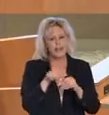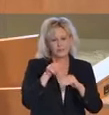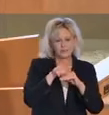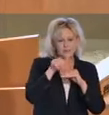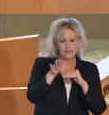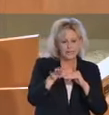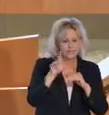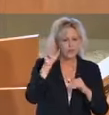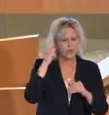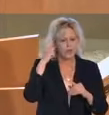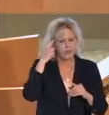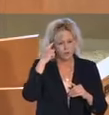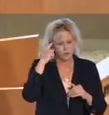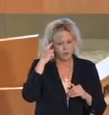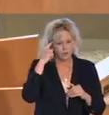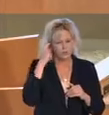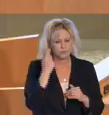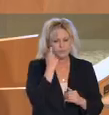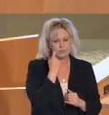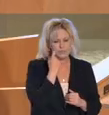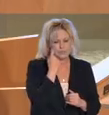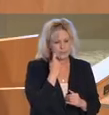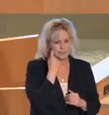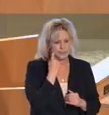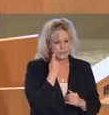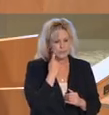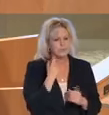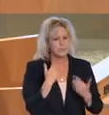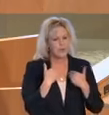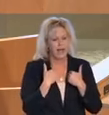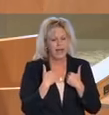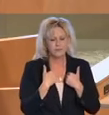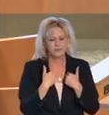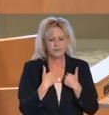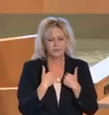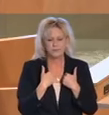the governor just recently. So we have our